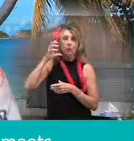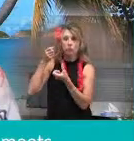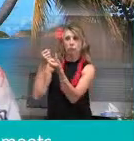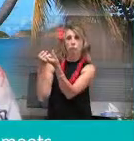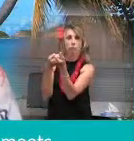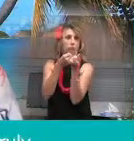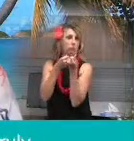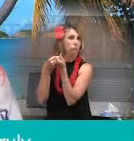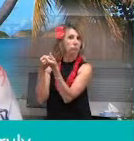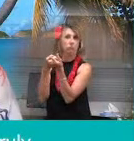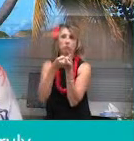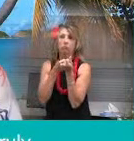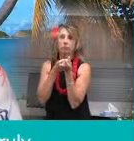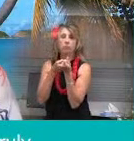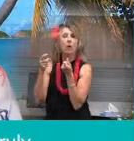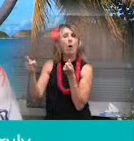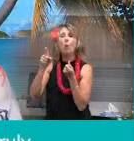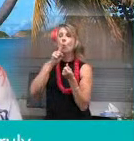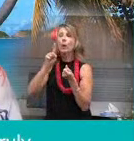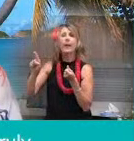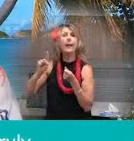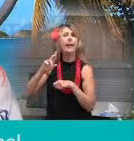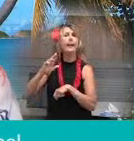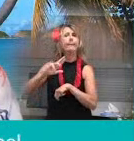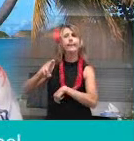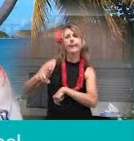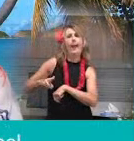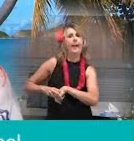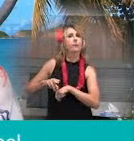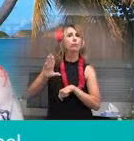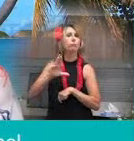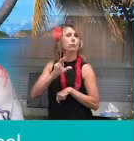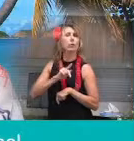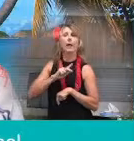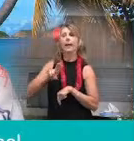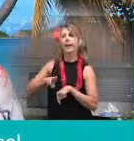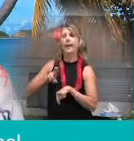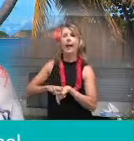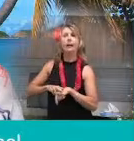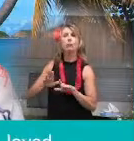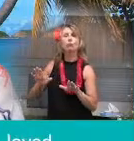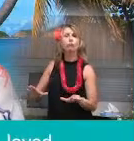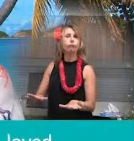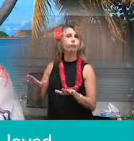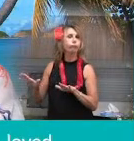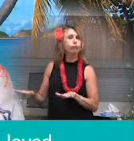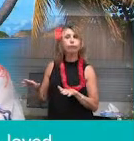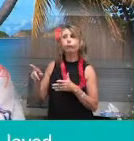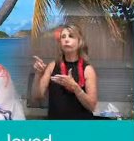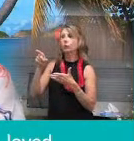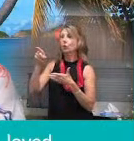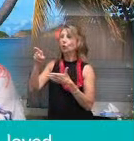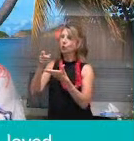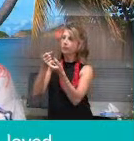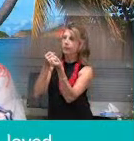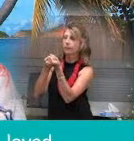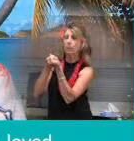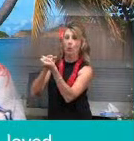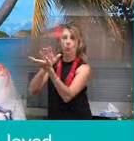she meets. She's down to earth and has truly dedicated herself to her school and parish